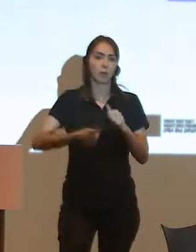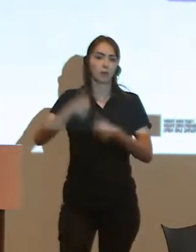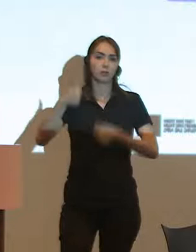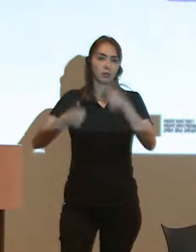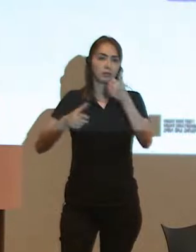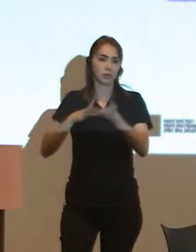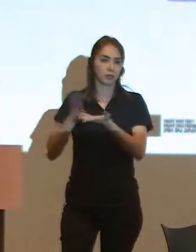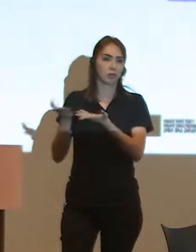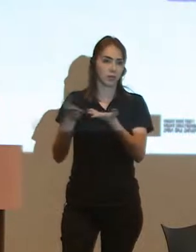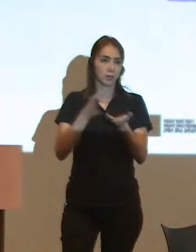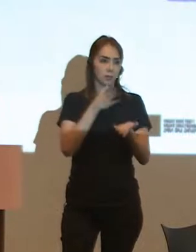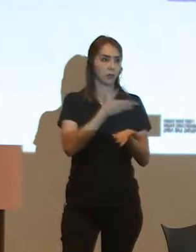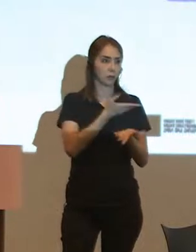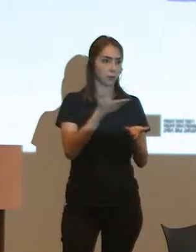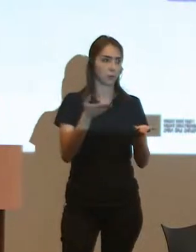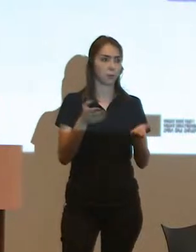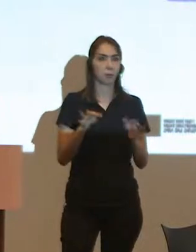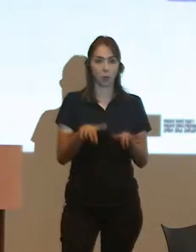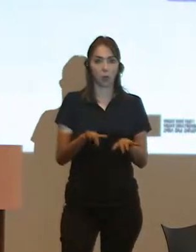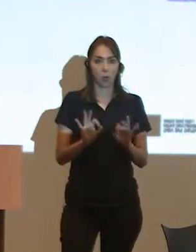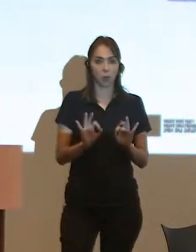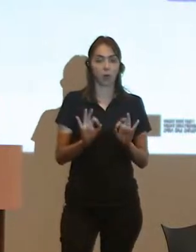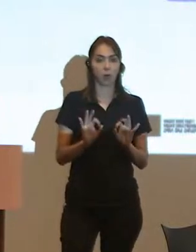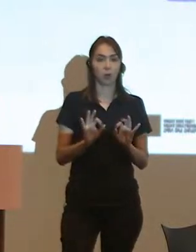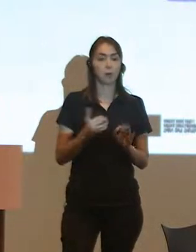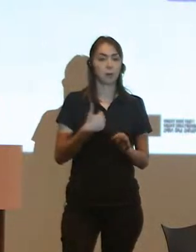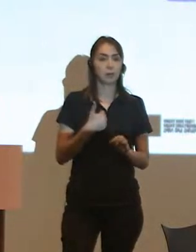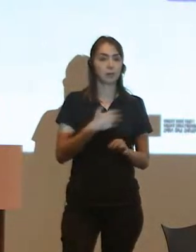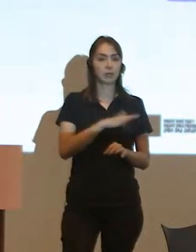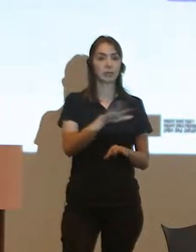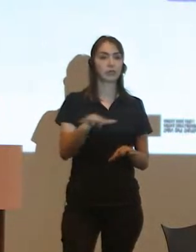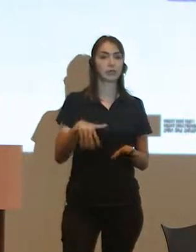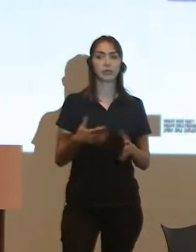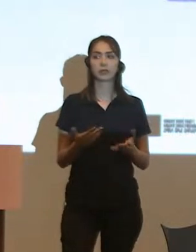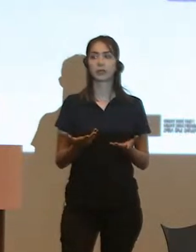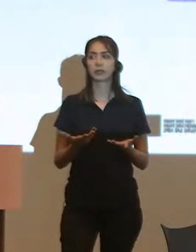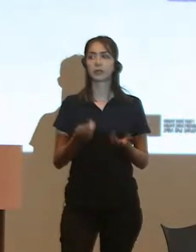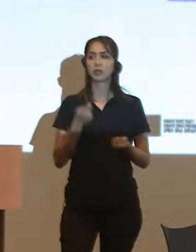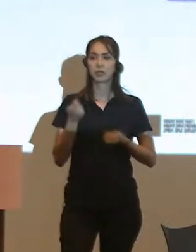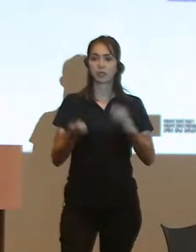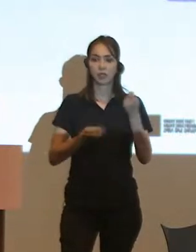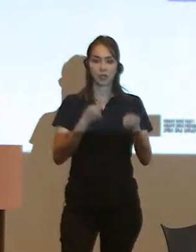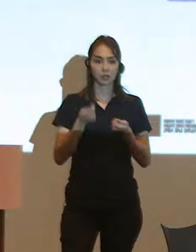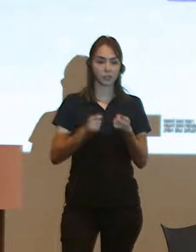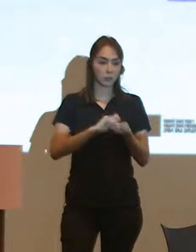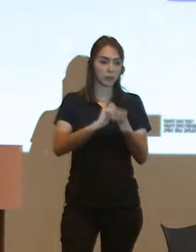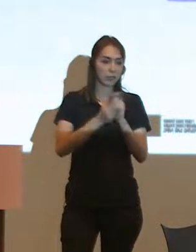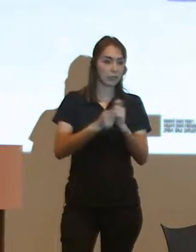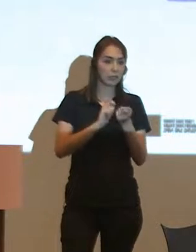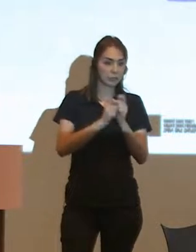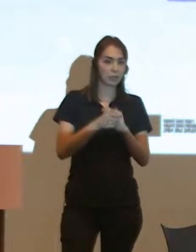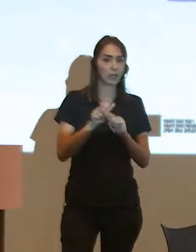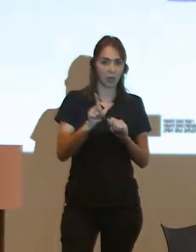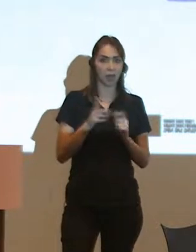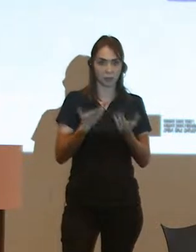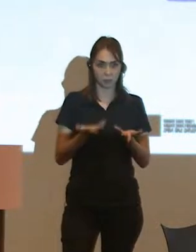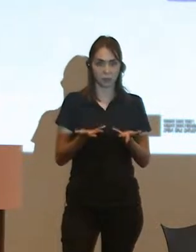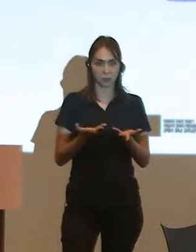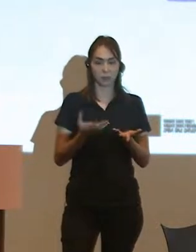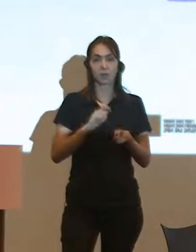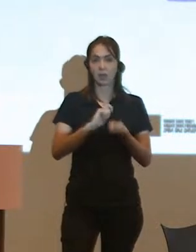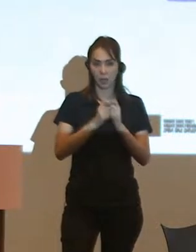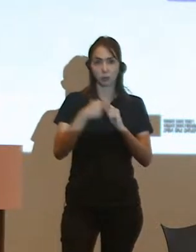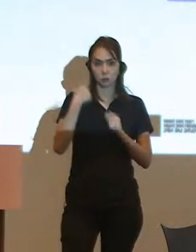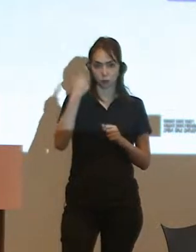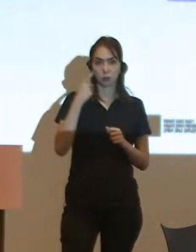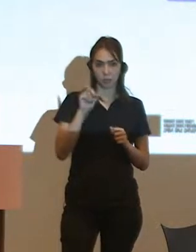should we change or think about changing how we work how we deal with human rights